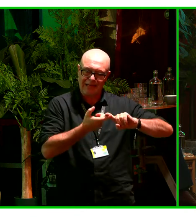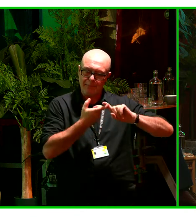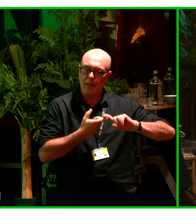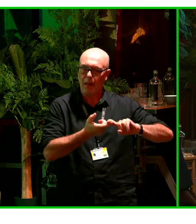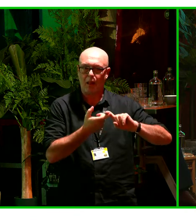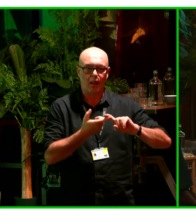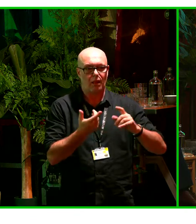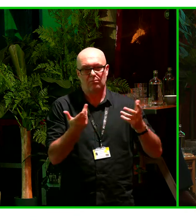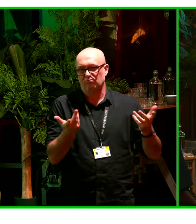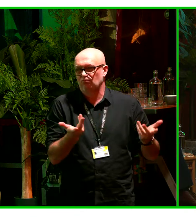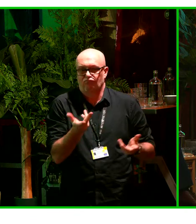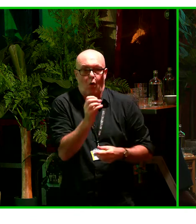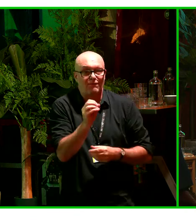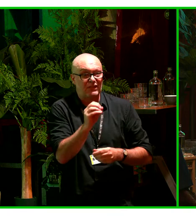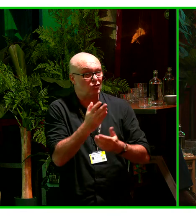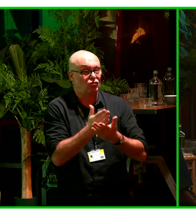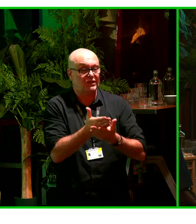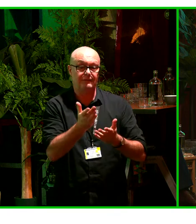office.